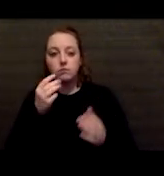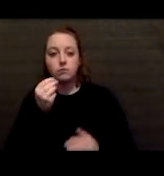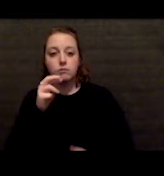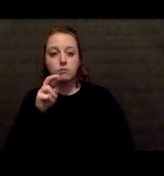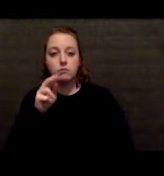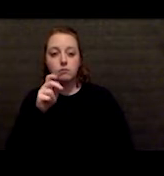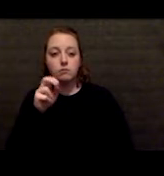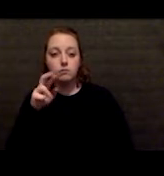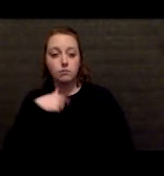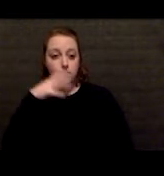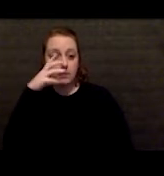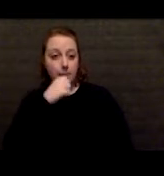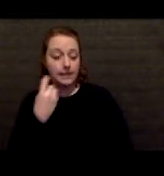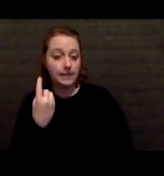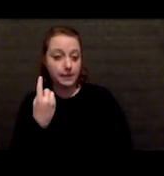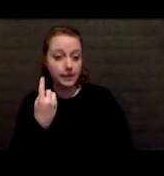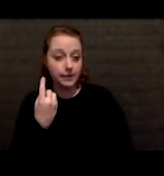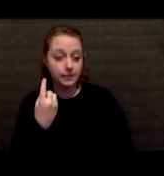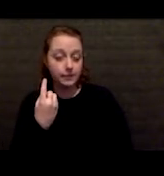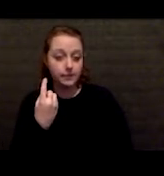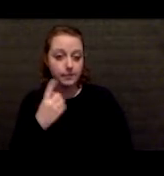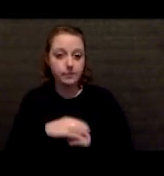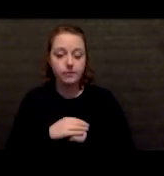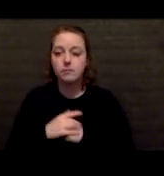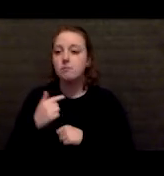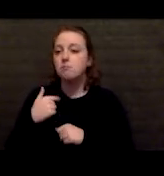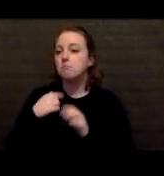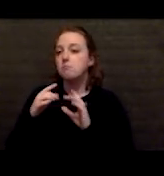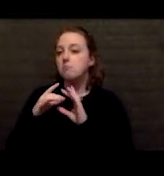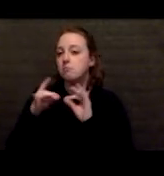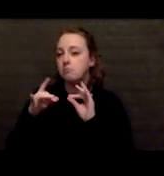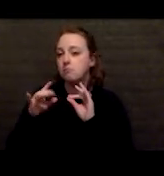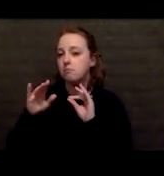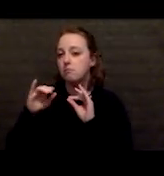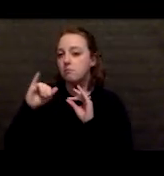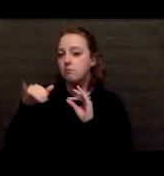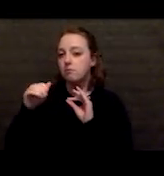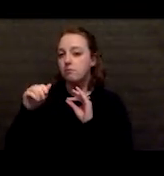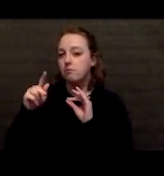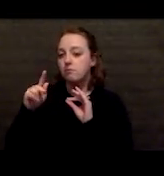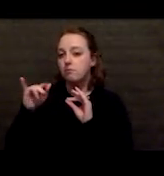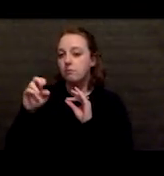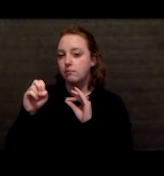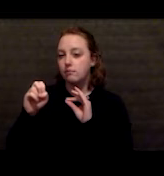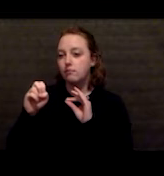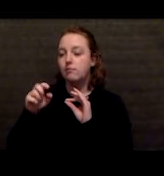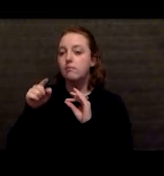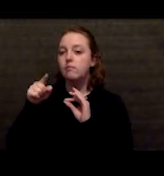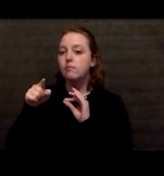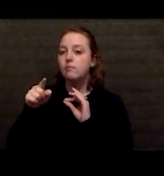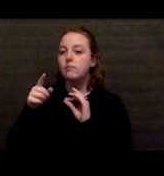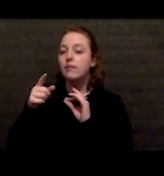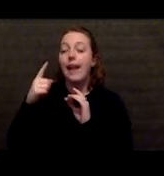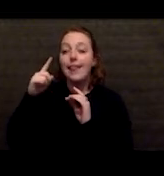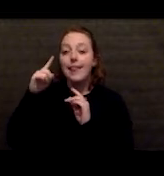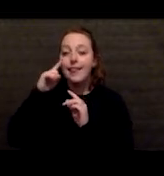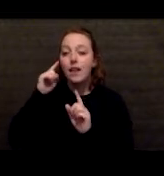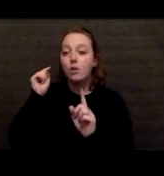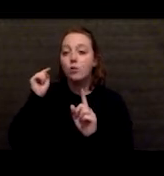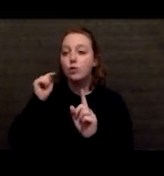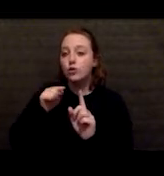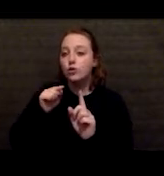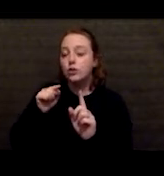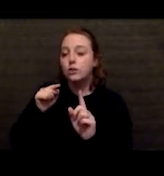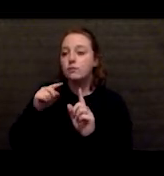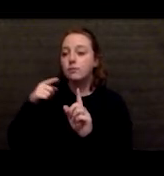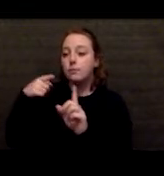think should be said? The only comment I would say is the one that Jackie's I think what Jackie's asking is that through